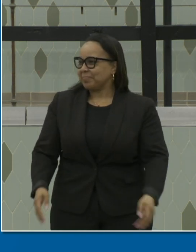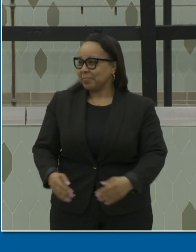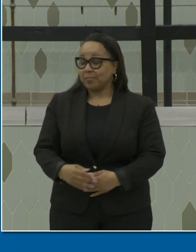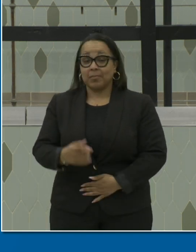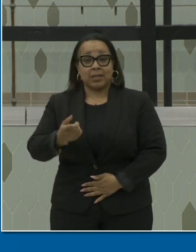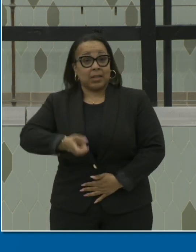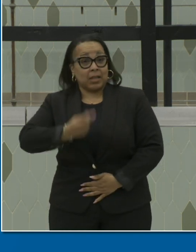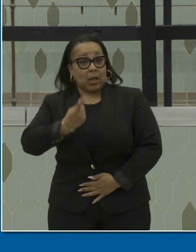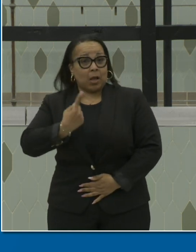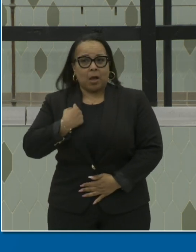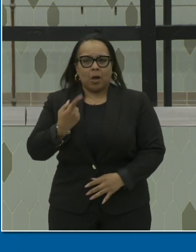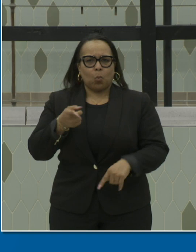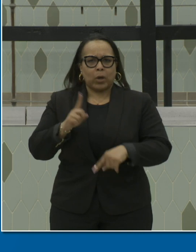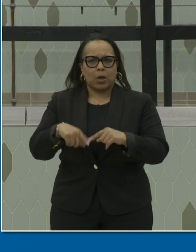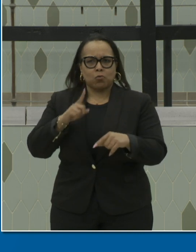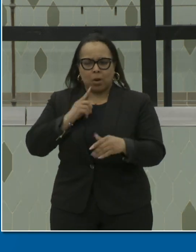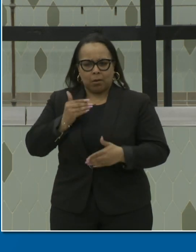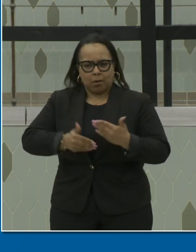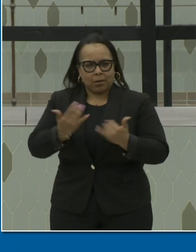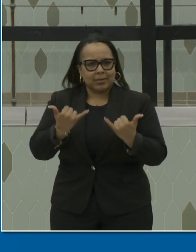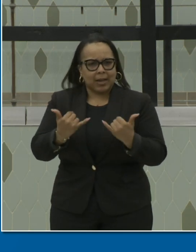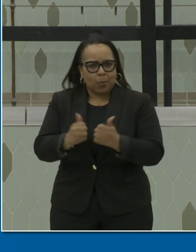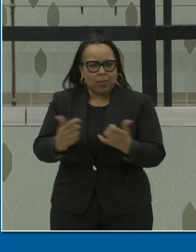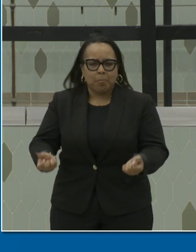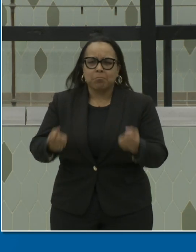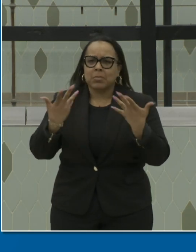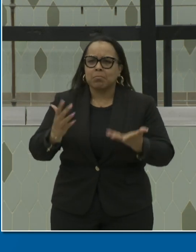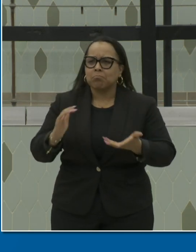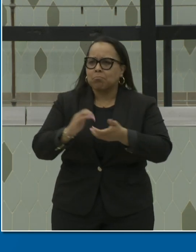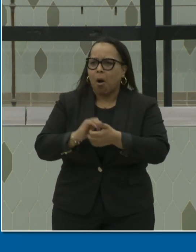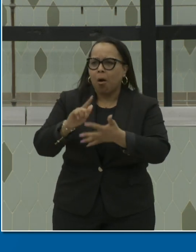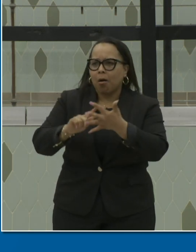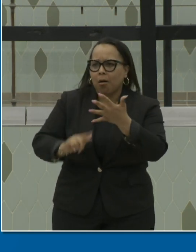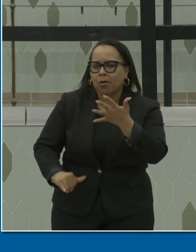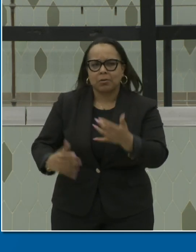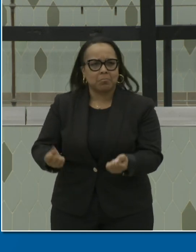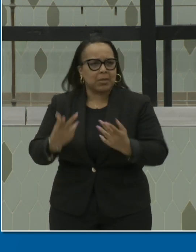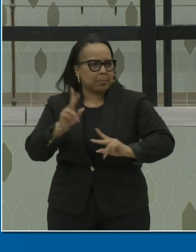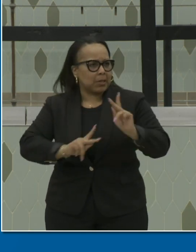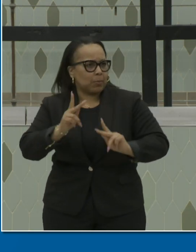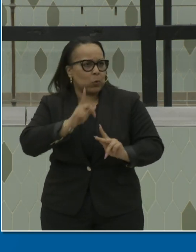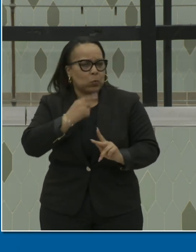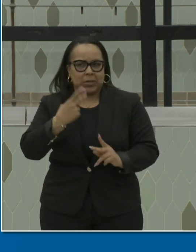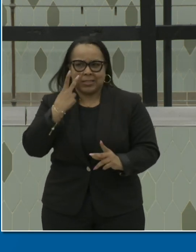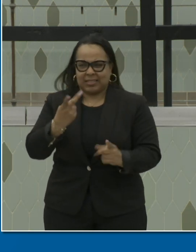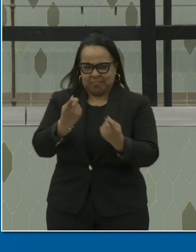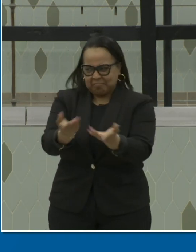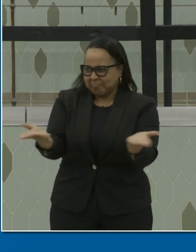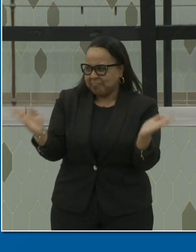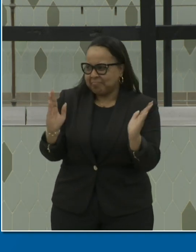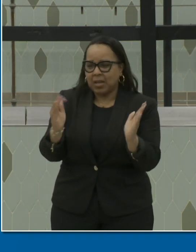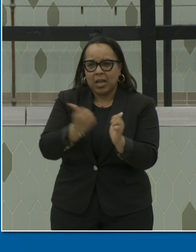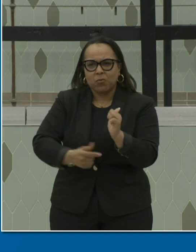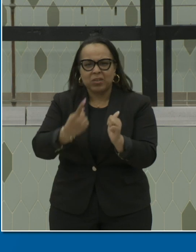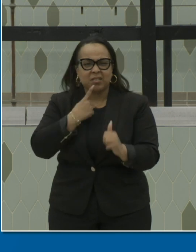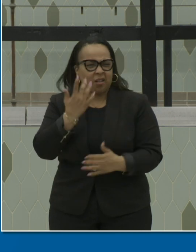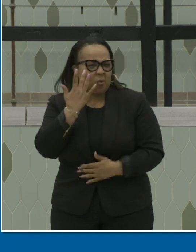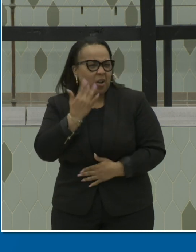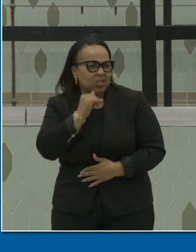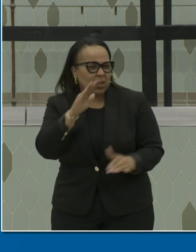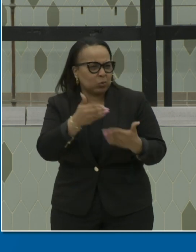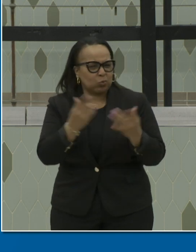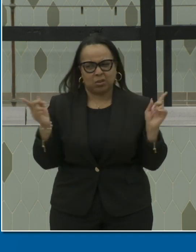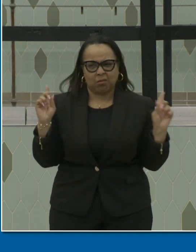So we couldn't get to where we are today without the many partnerships, without the many people that we see in this room, and everyone saying, why isn't she